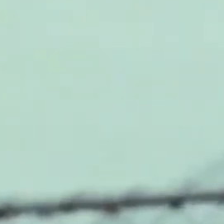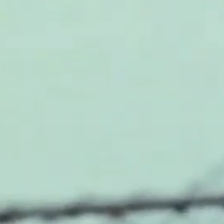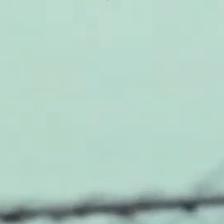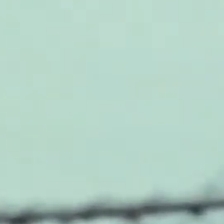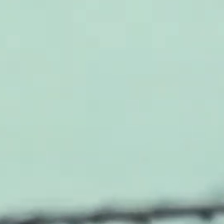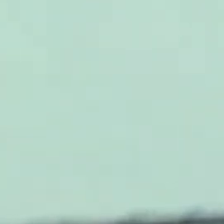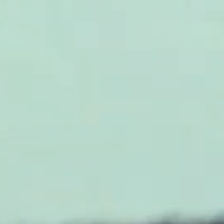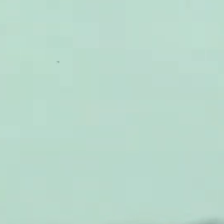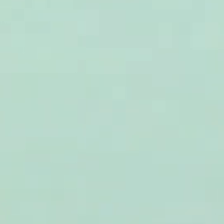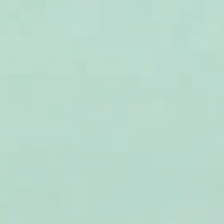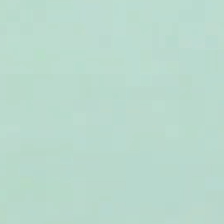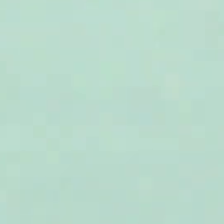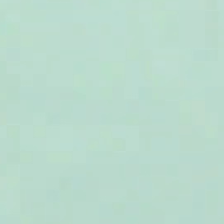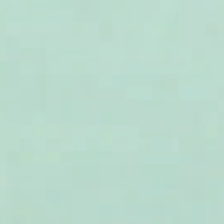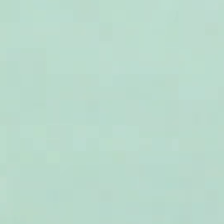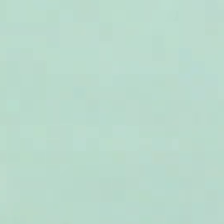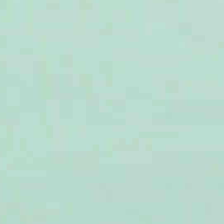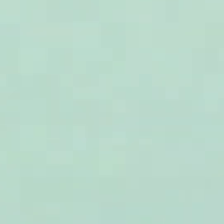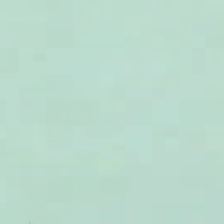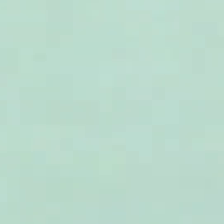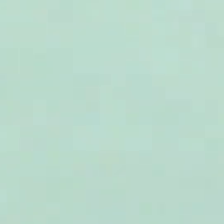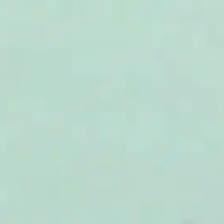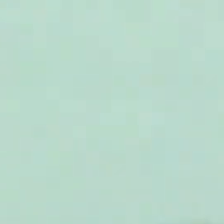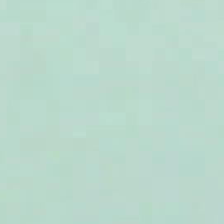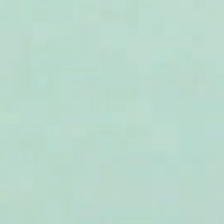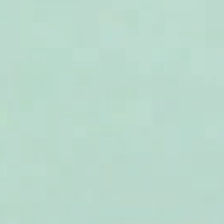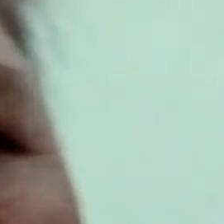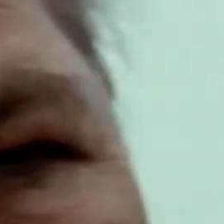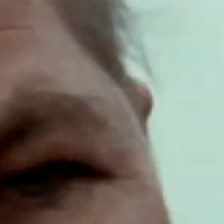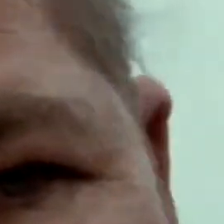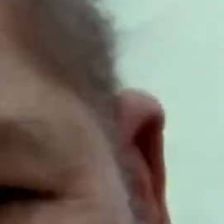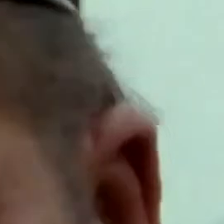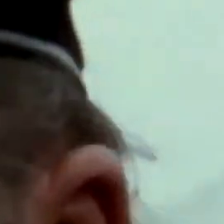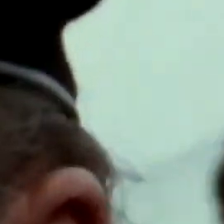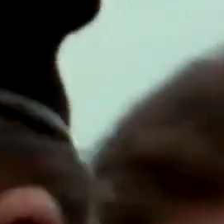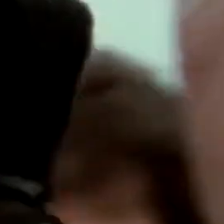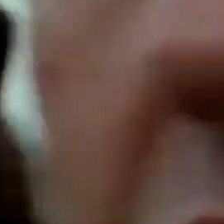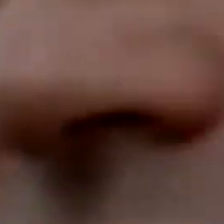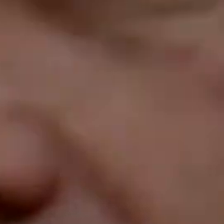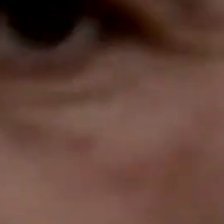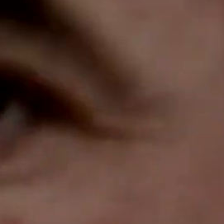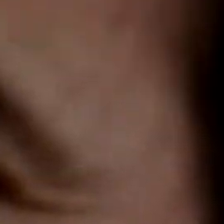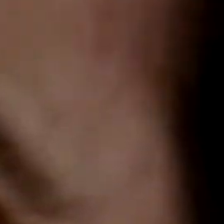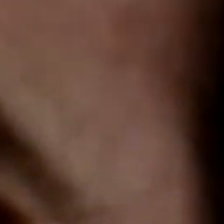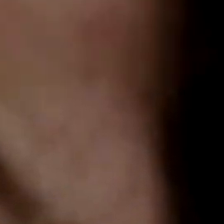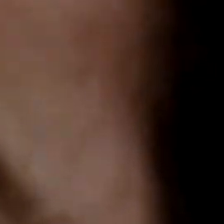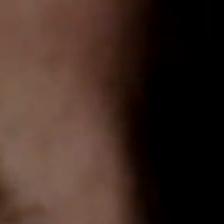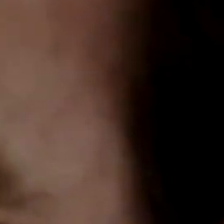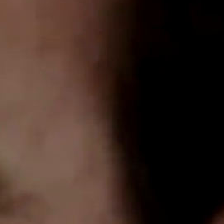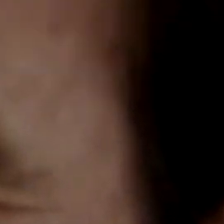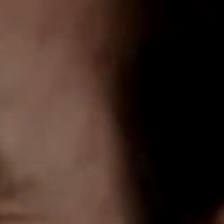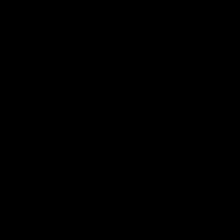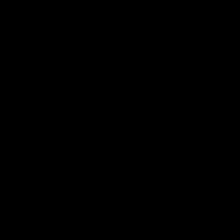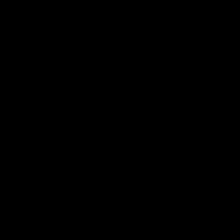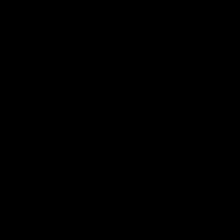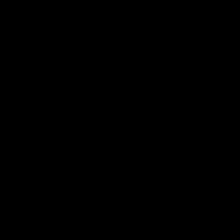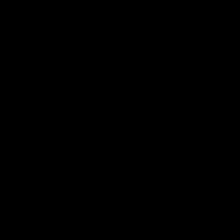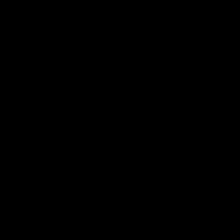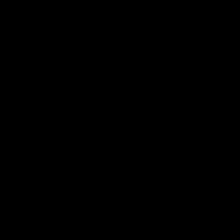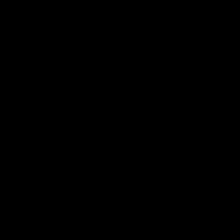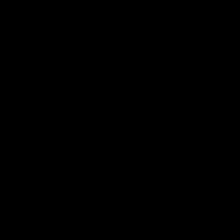like a bloody monkey. He's hanging on that camera like a monkey in a bloody tree. He's a monkey. You are a